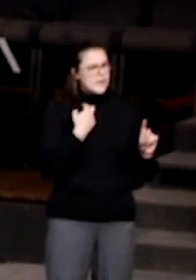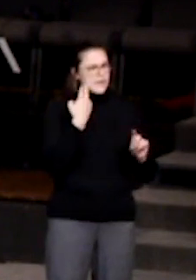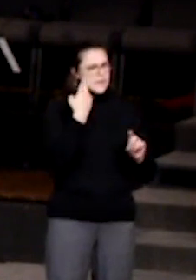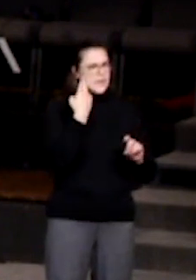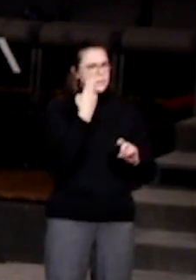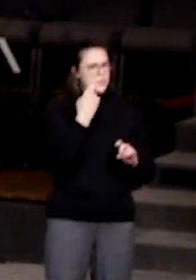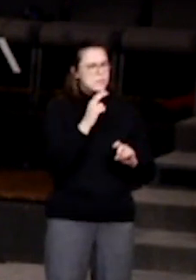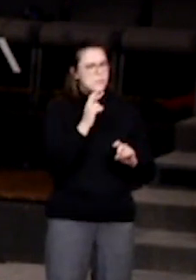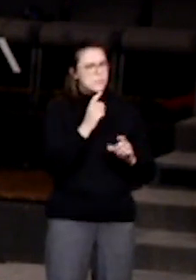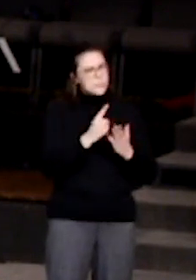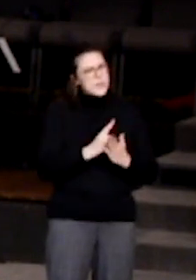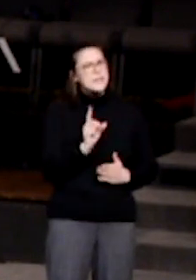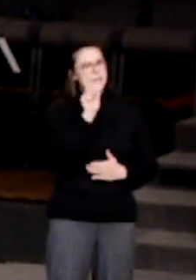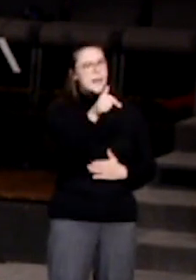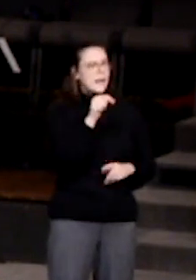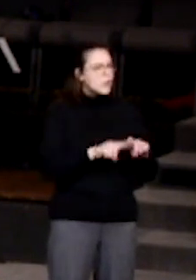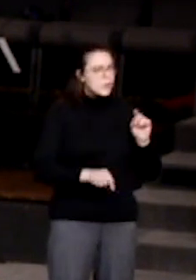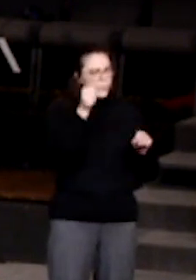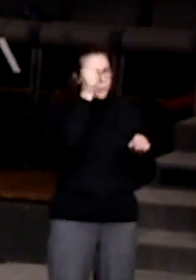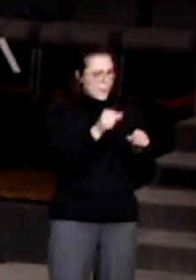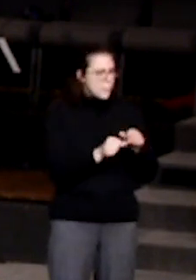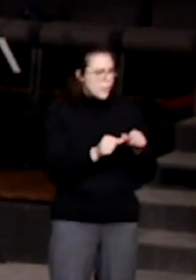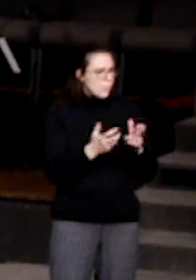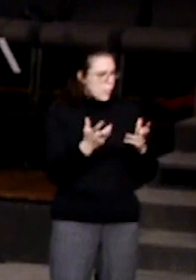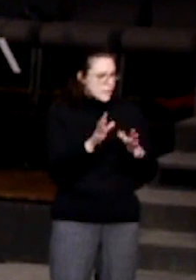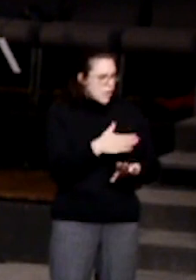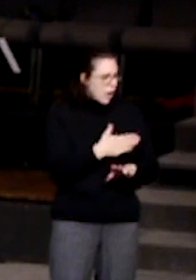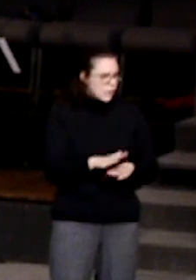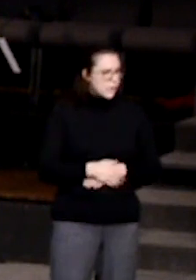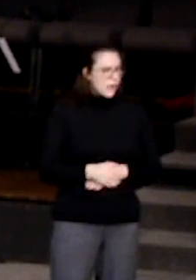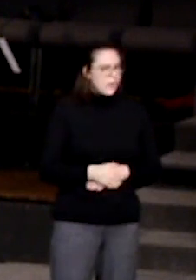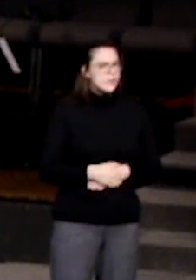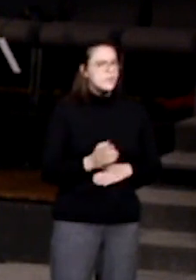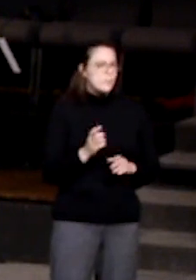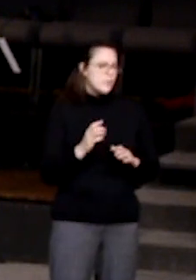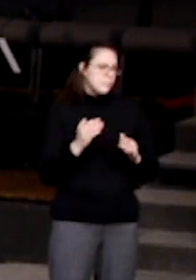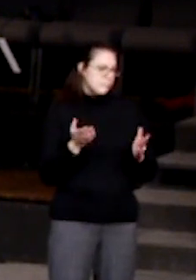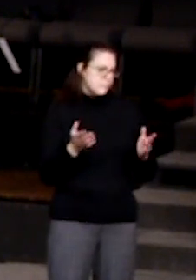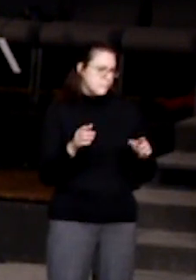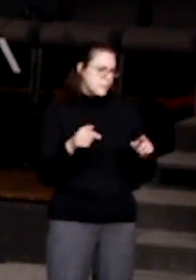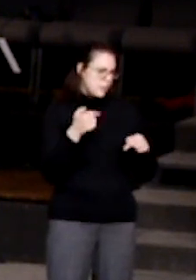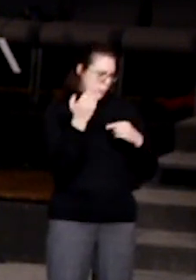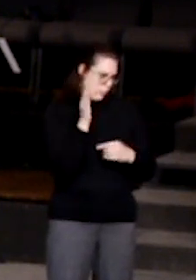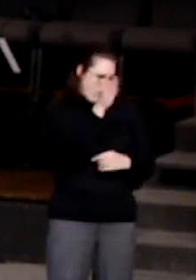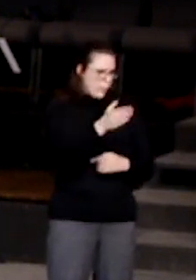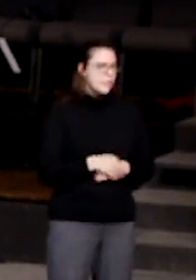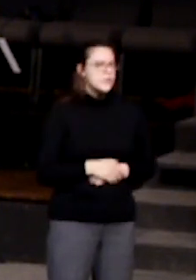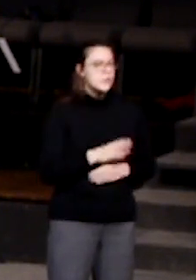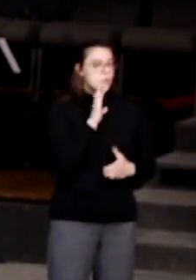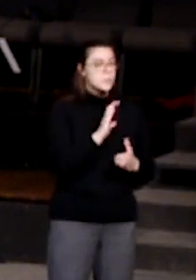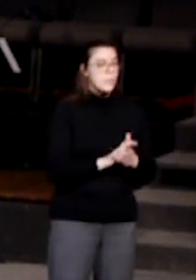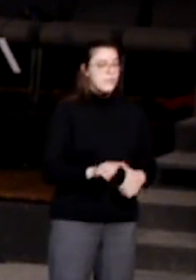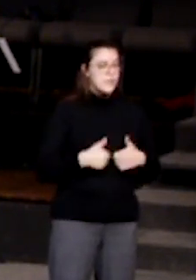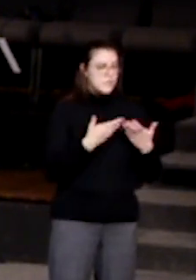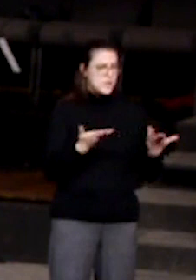later, I couldn't remember what it was. So I'm going to fast forward to that real quick. So his wife, after he passed away, lives here in Spring Arbor. And I don't know, Ruth,